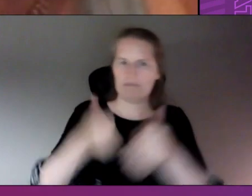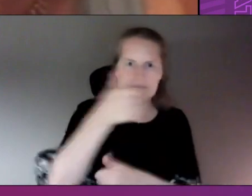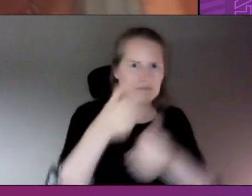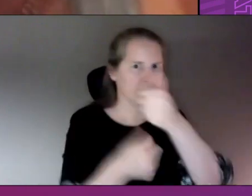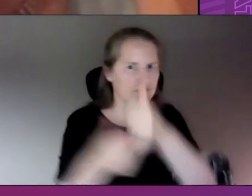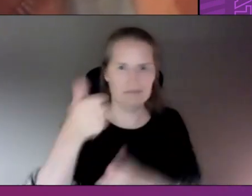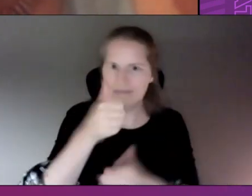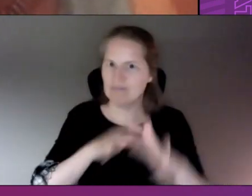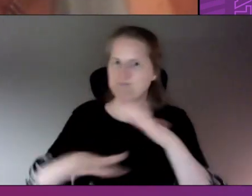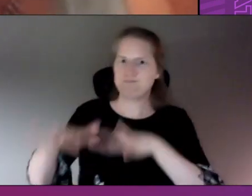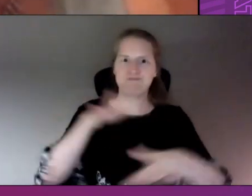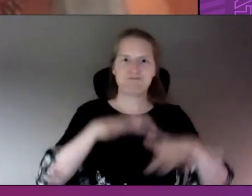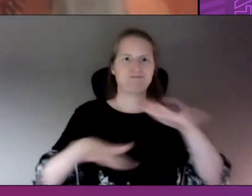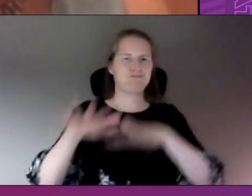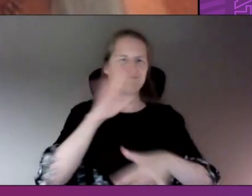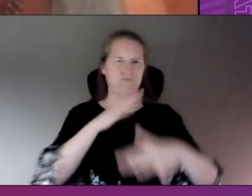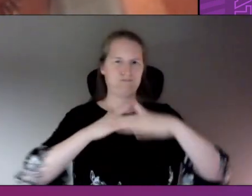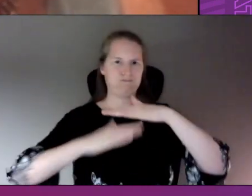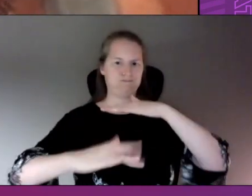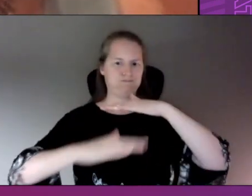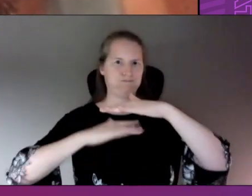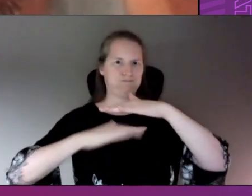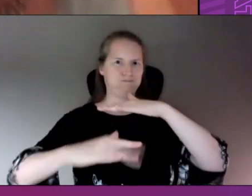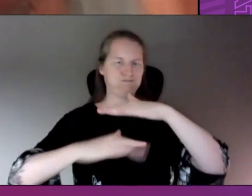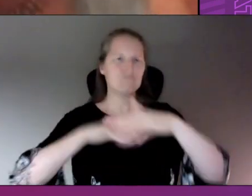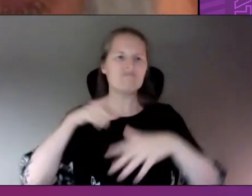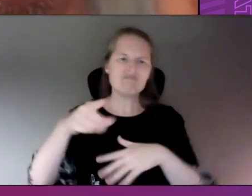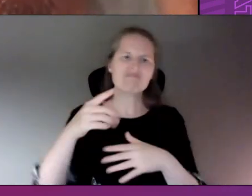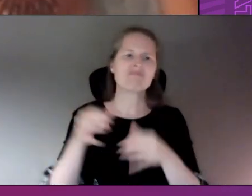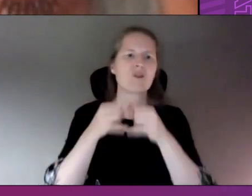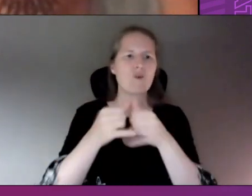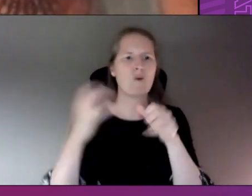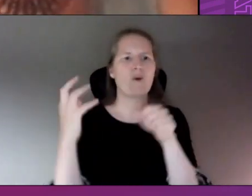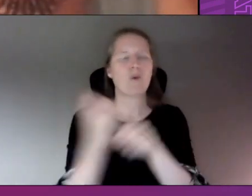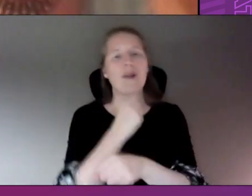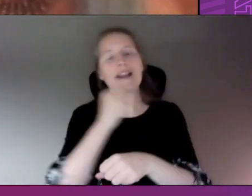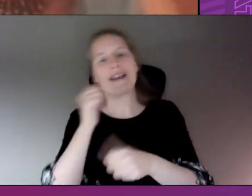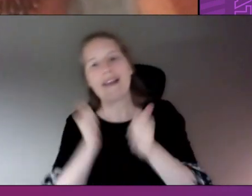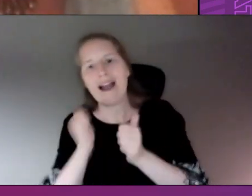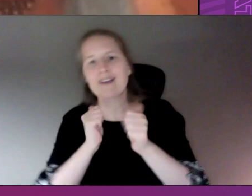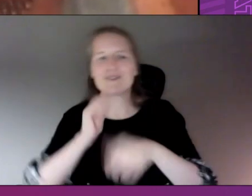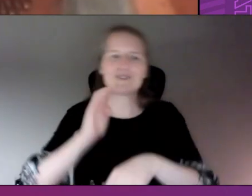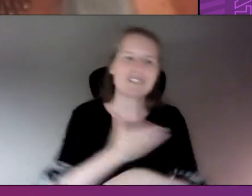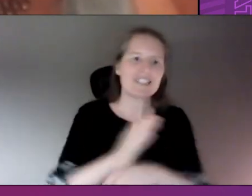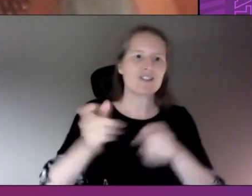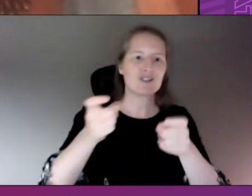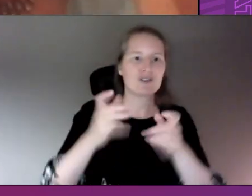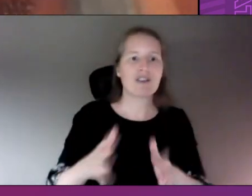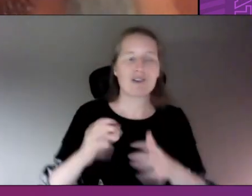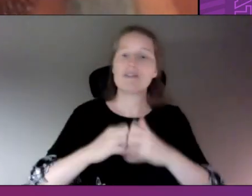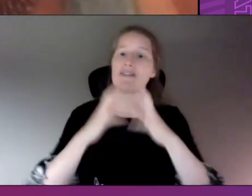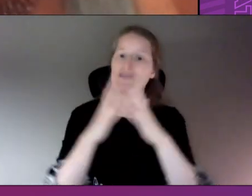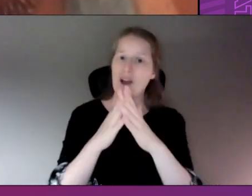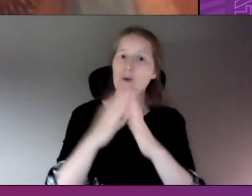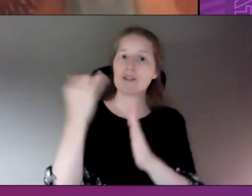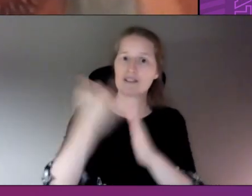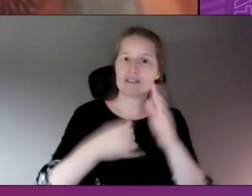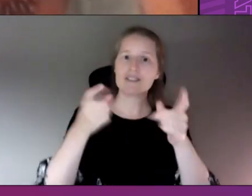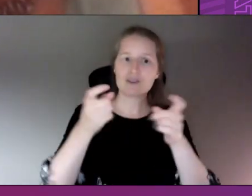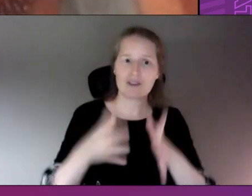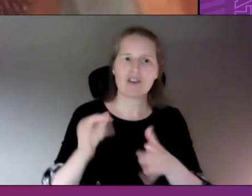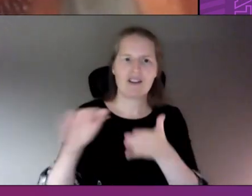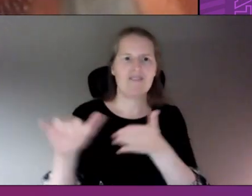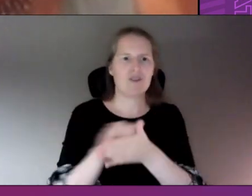is an award-winning actor, singer, director, and the founding artistic director of the New American Theater Company in New York.